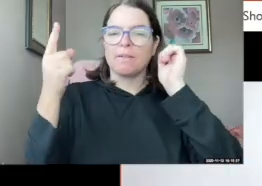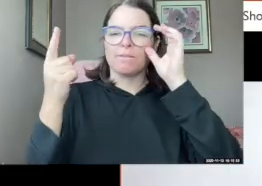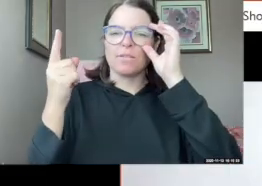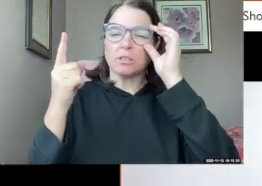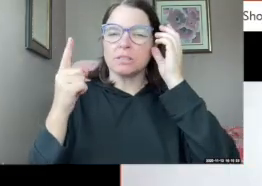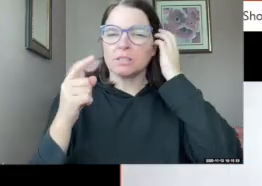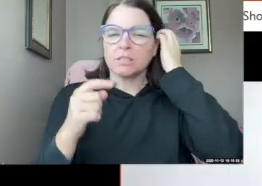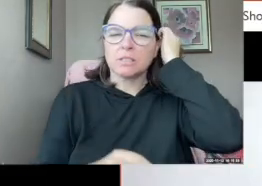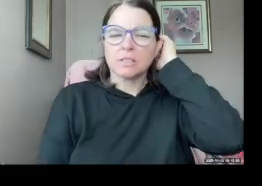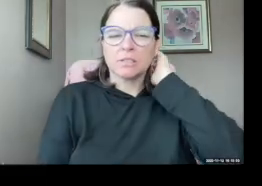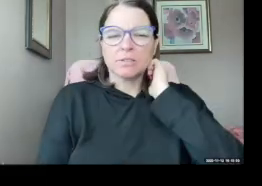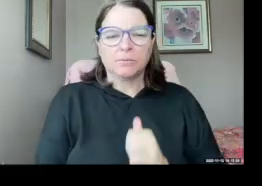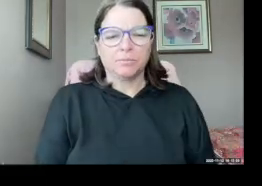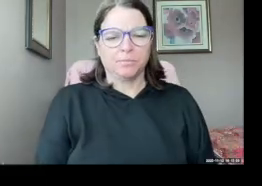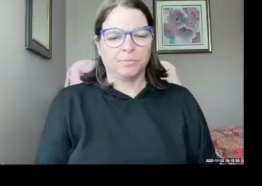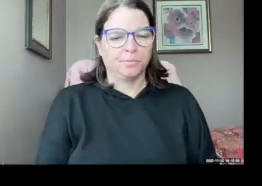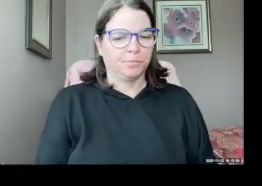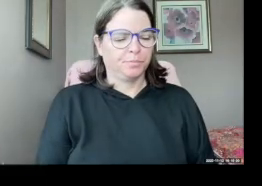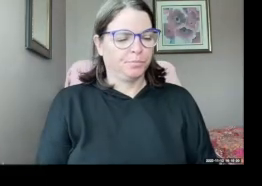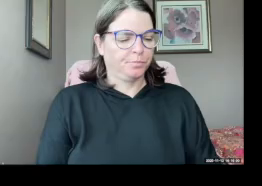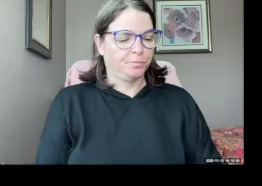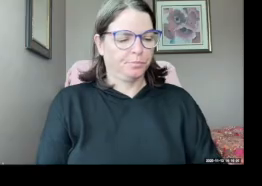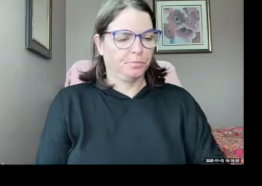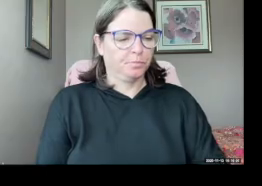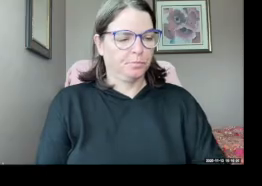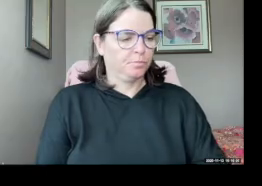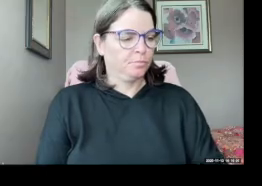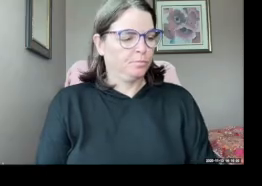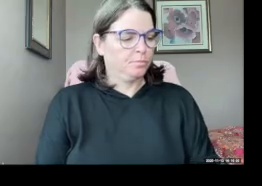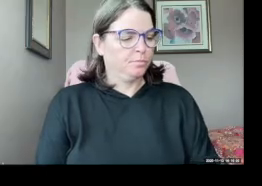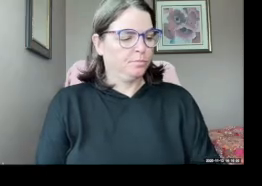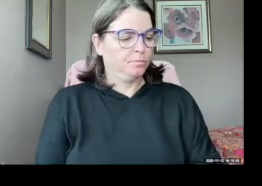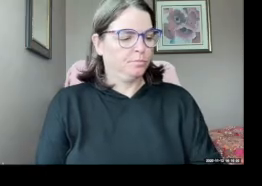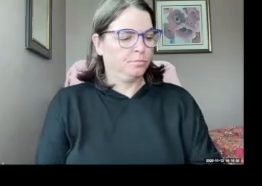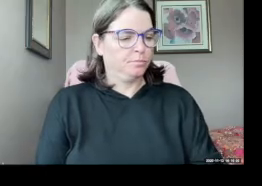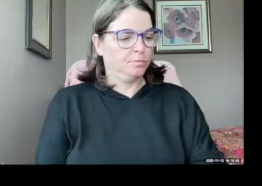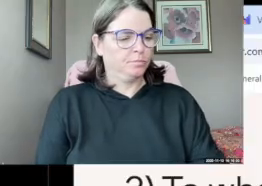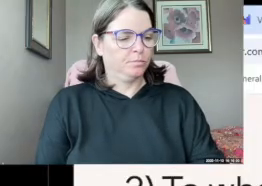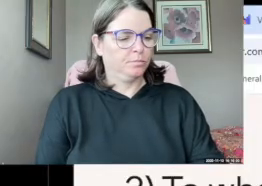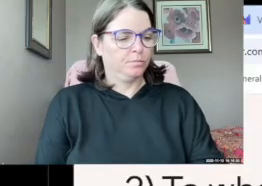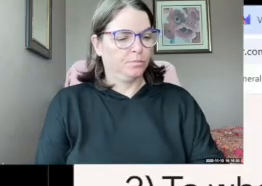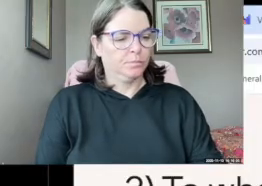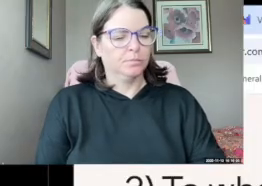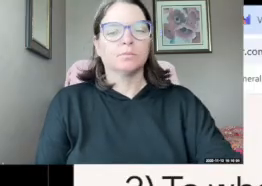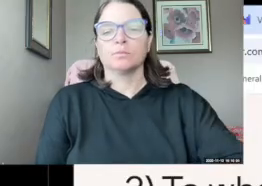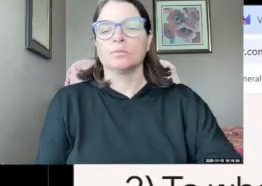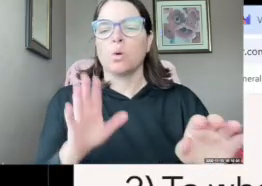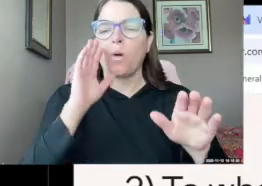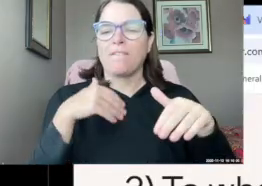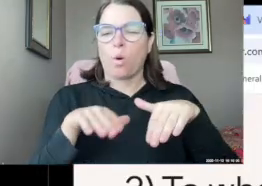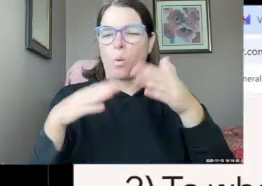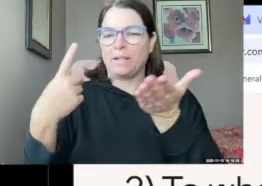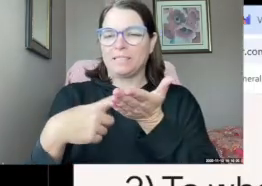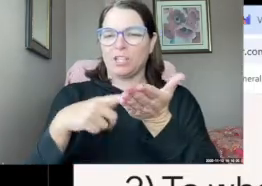And let's see, the first one, at the end of this, we'll hold an open discussion if time permits. We have